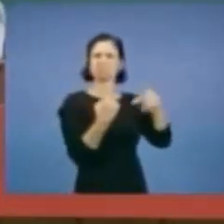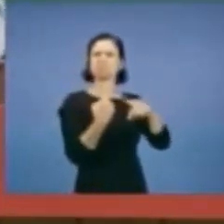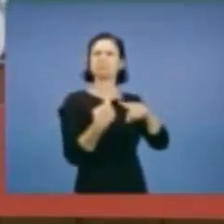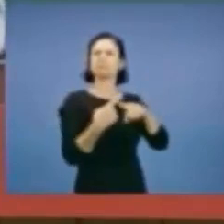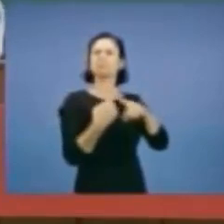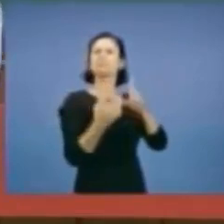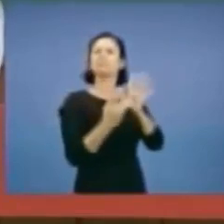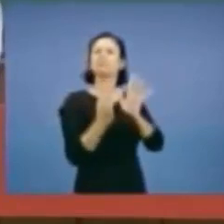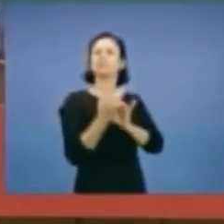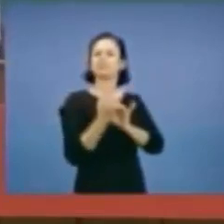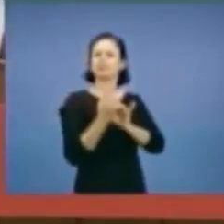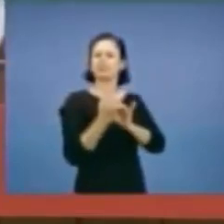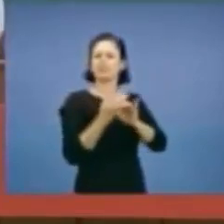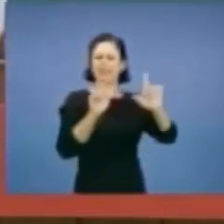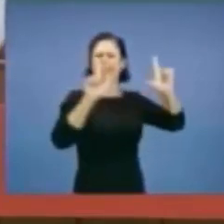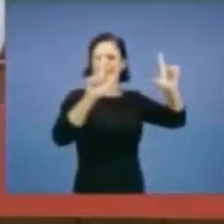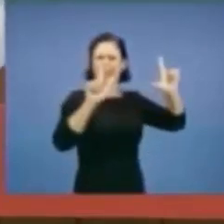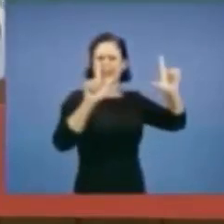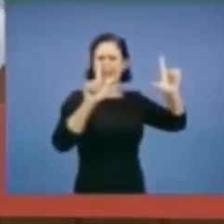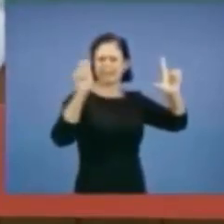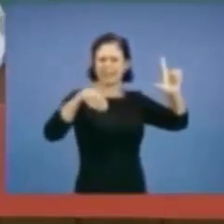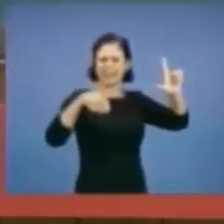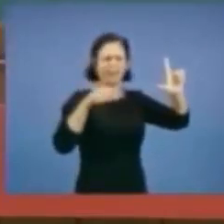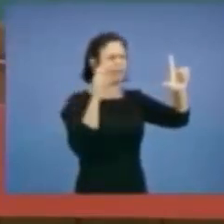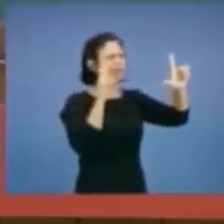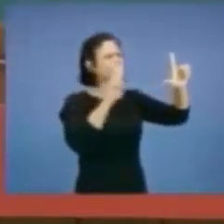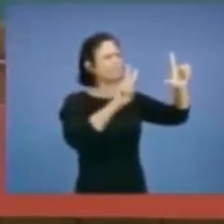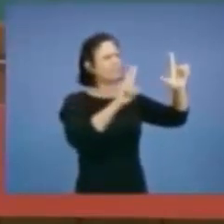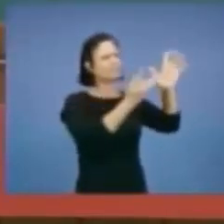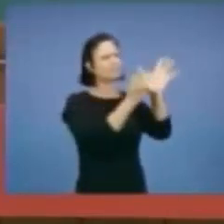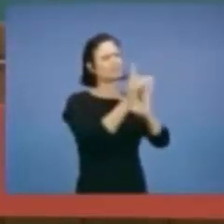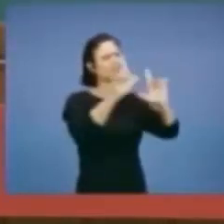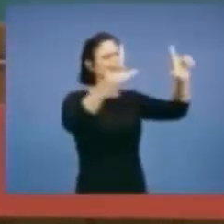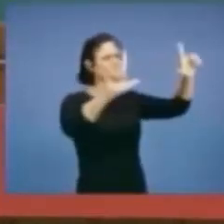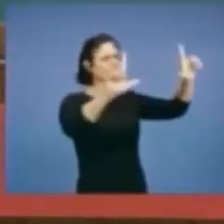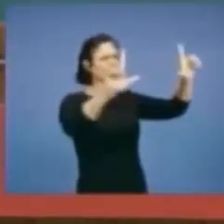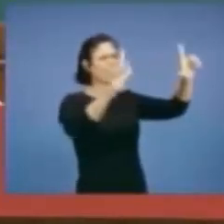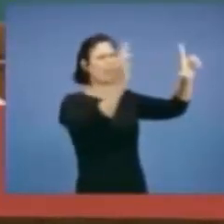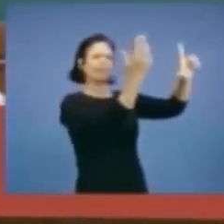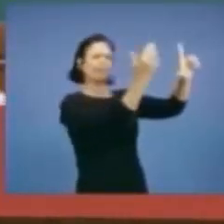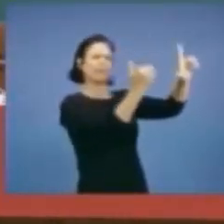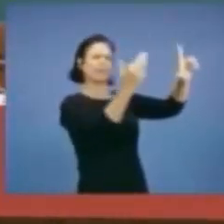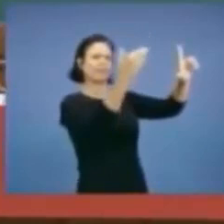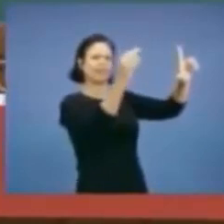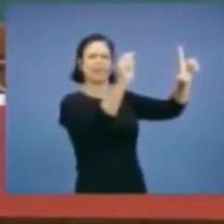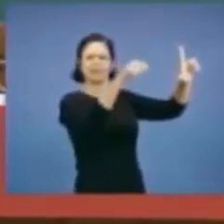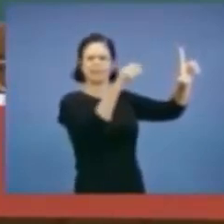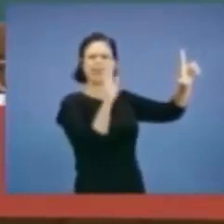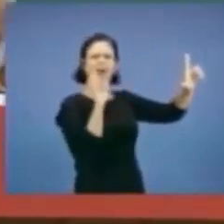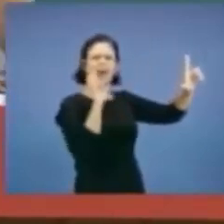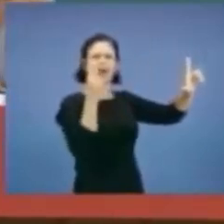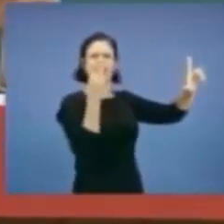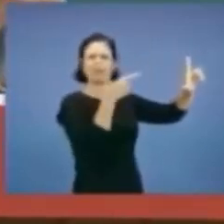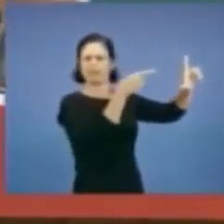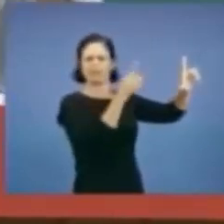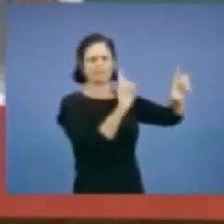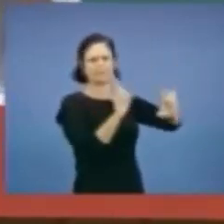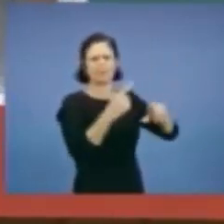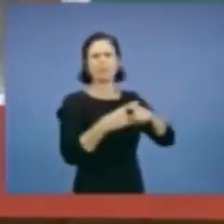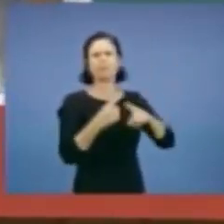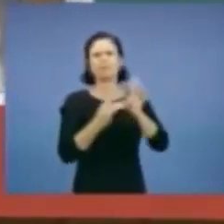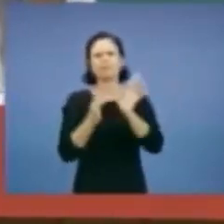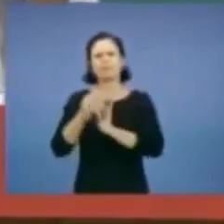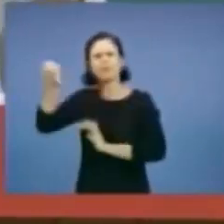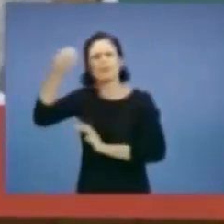Jesus does not reveal himself through a picture or a physical appearance, but he reveals himself through a